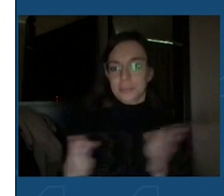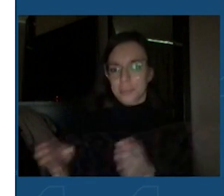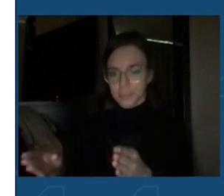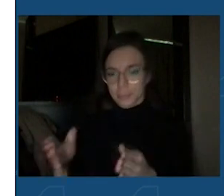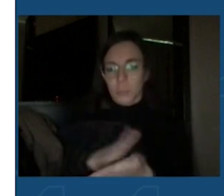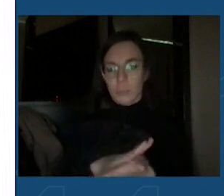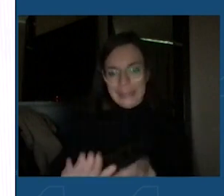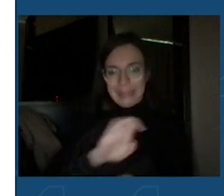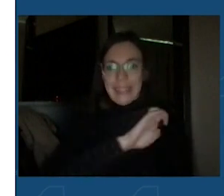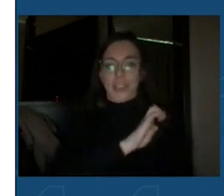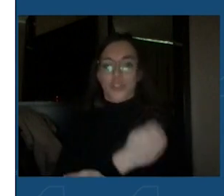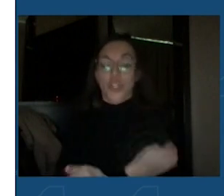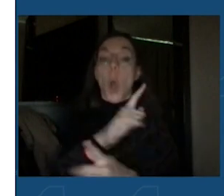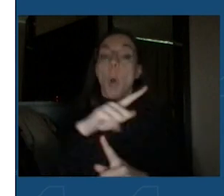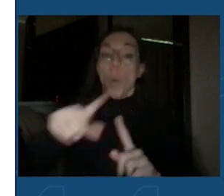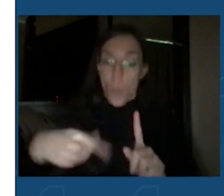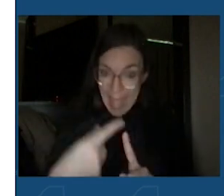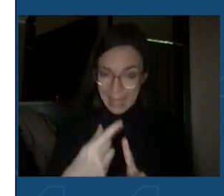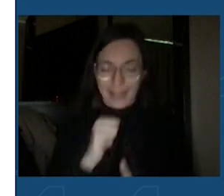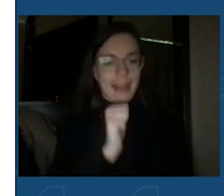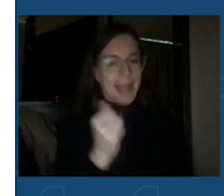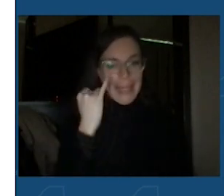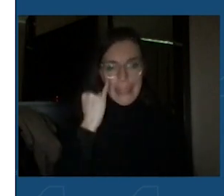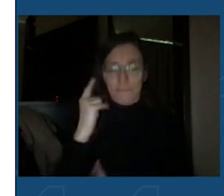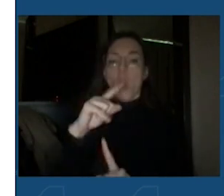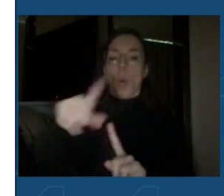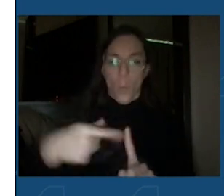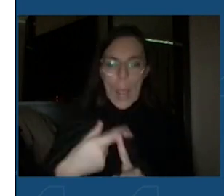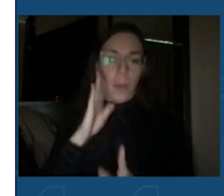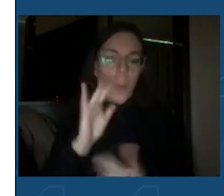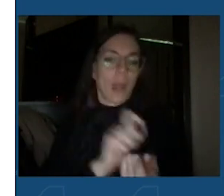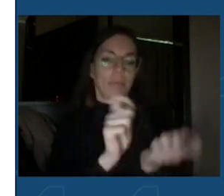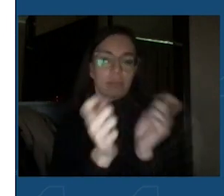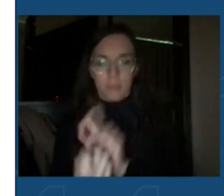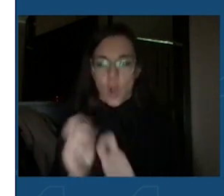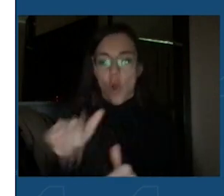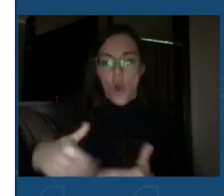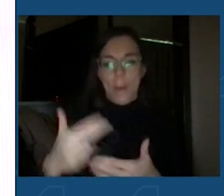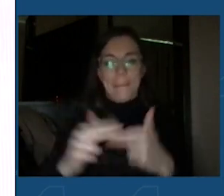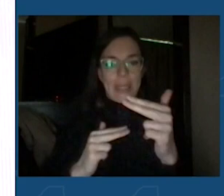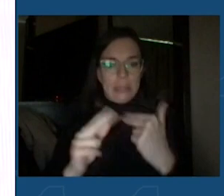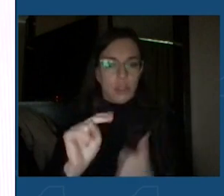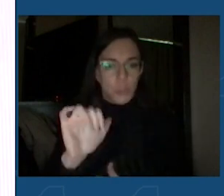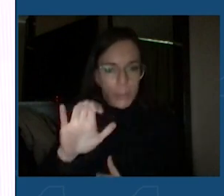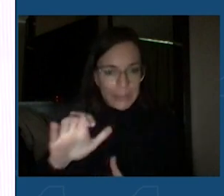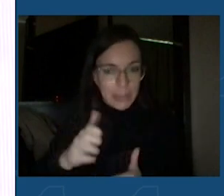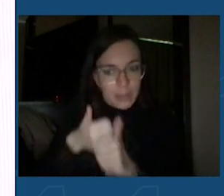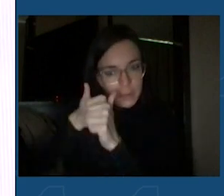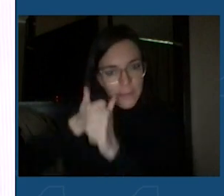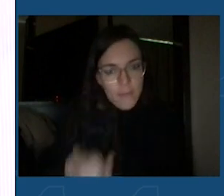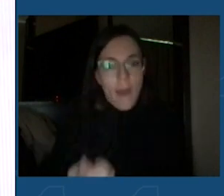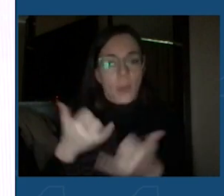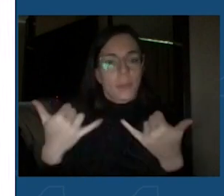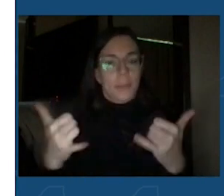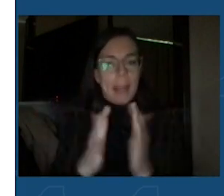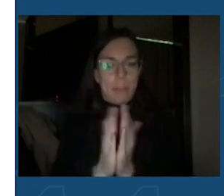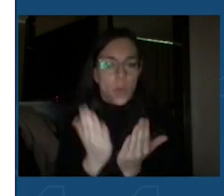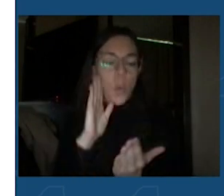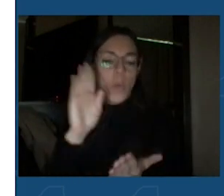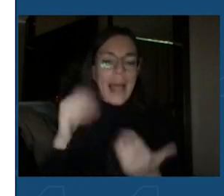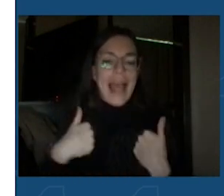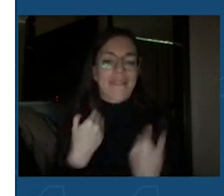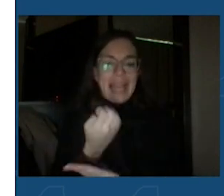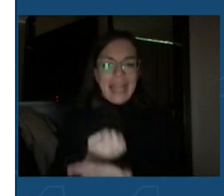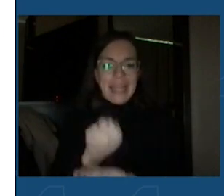if, when we convert all buildings here in the city of New York to follow this playbook, it'll have an economic impact